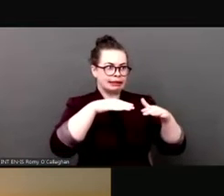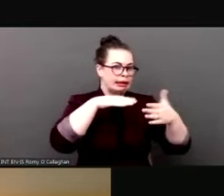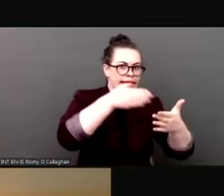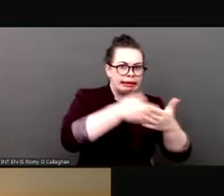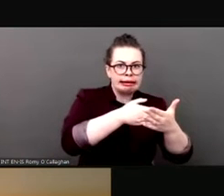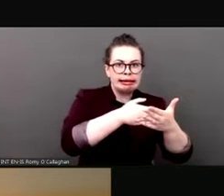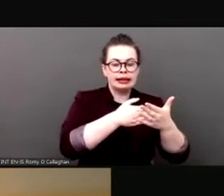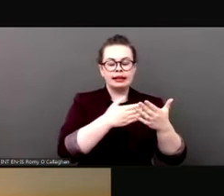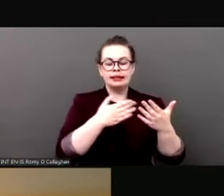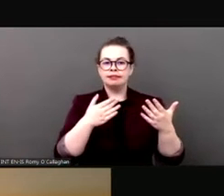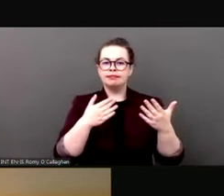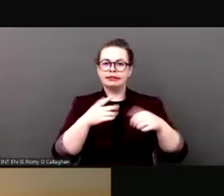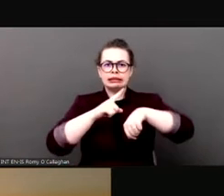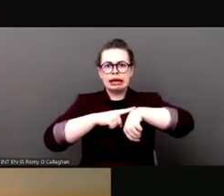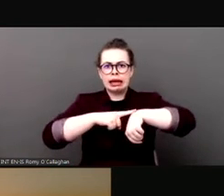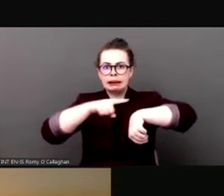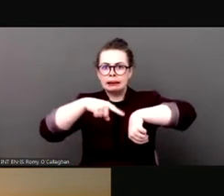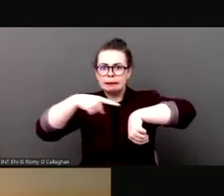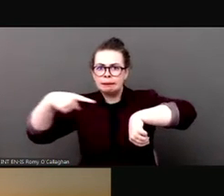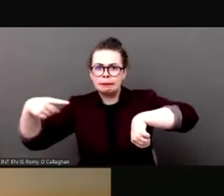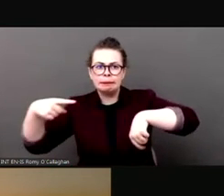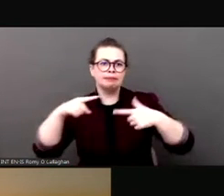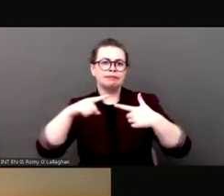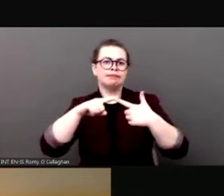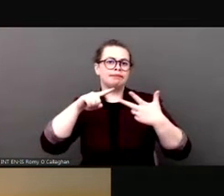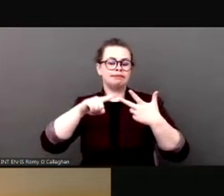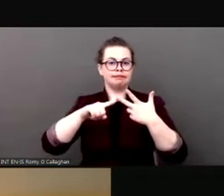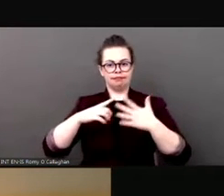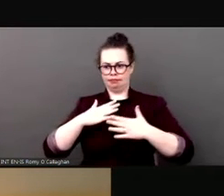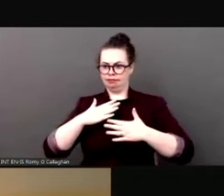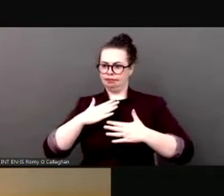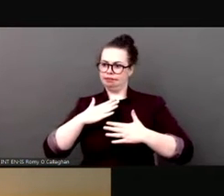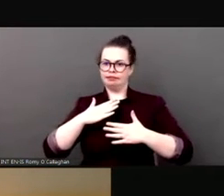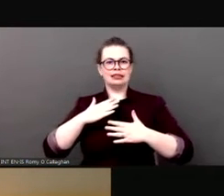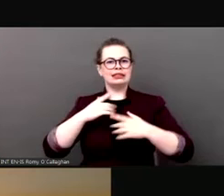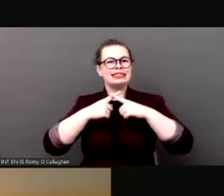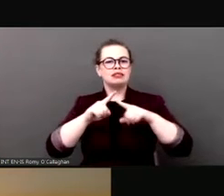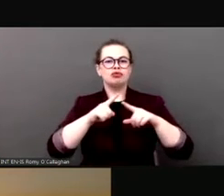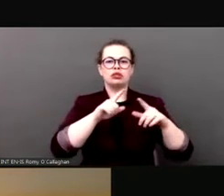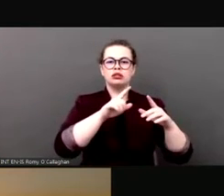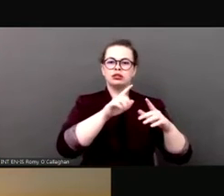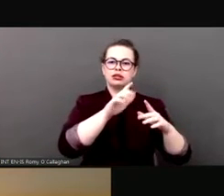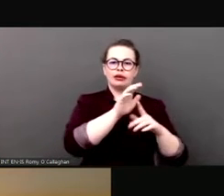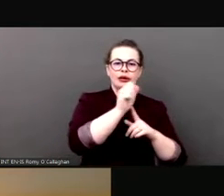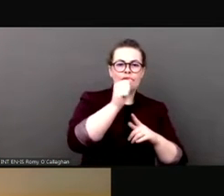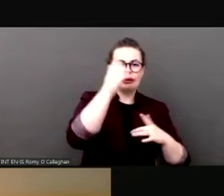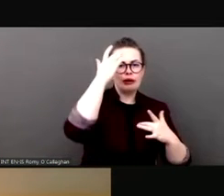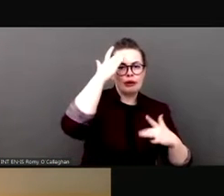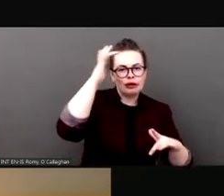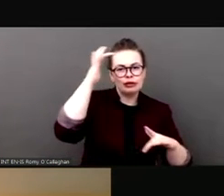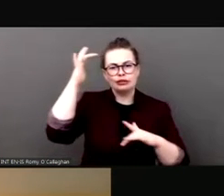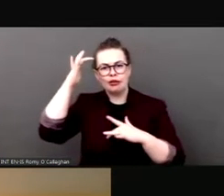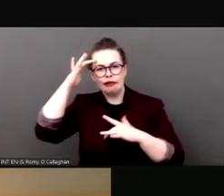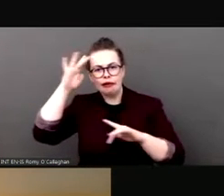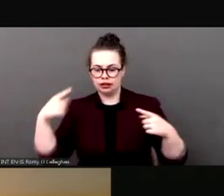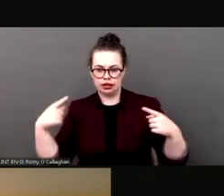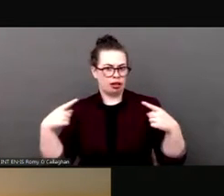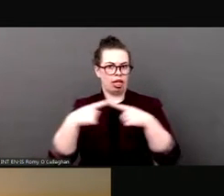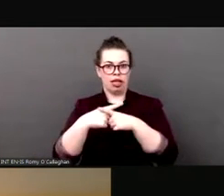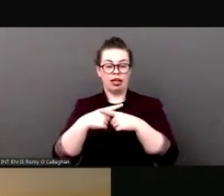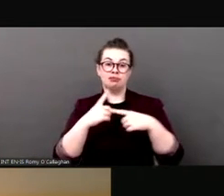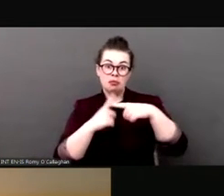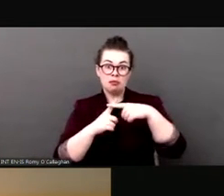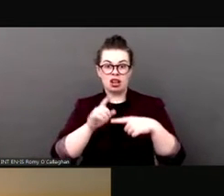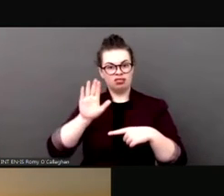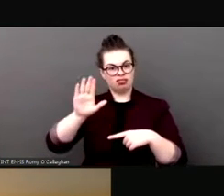affordability, delays, impact of digitalization, of course, cultural norms, and ageism. We'll hopefully have the opportunity to delve